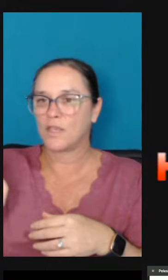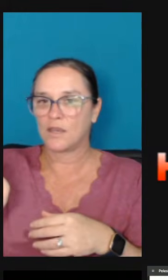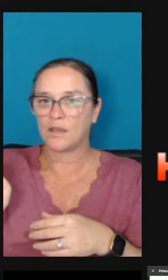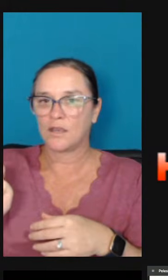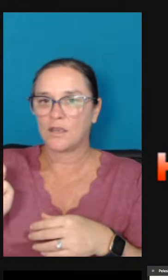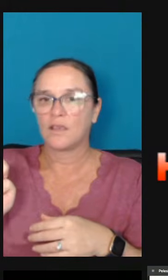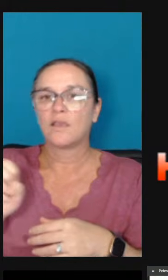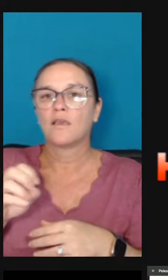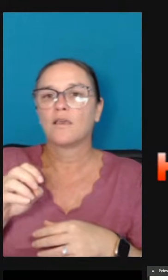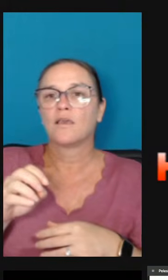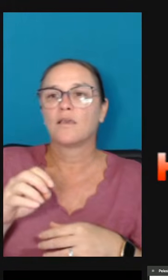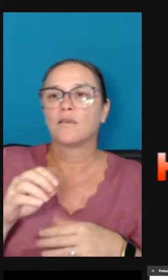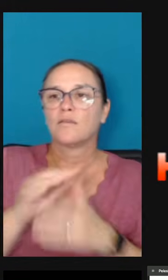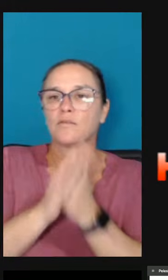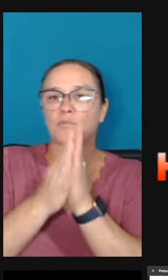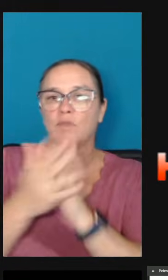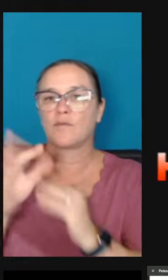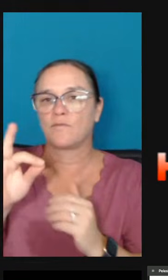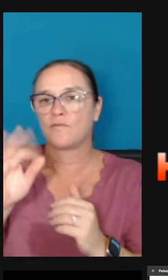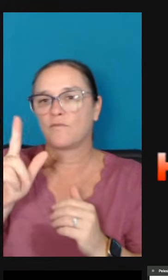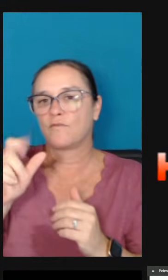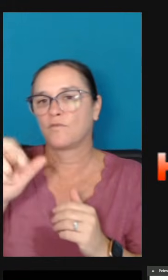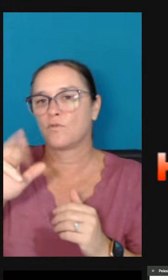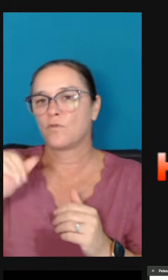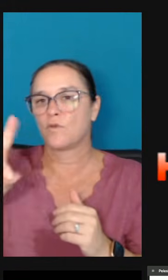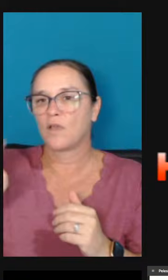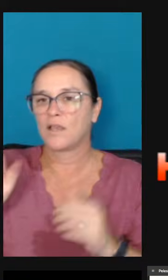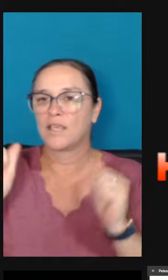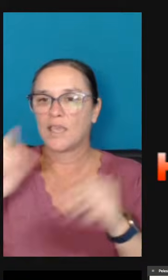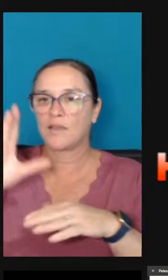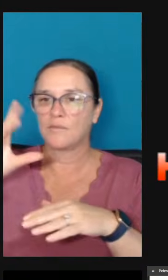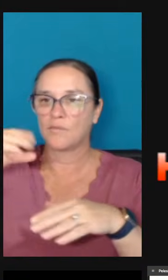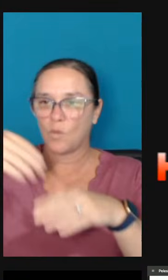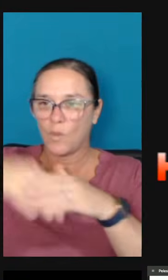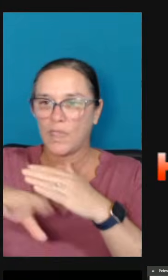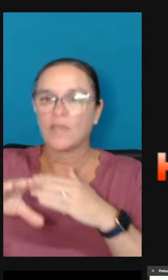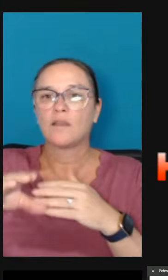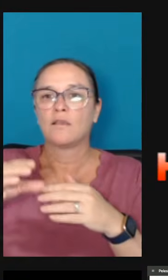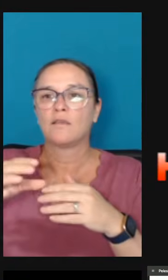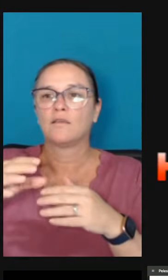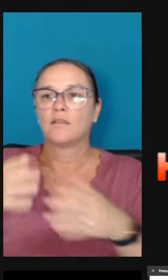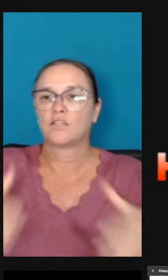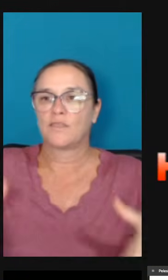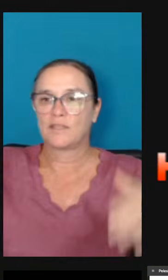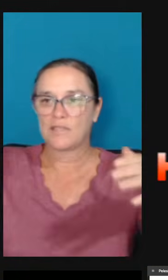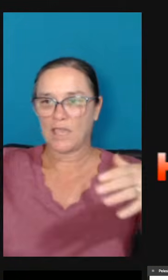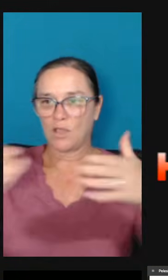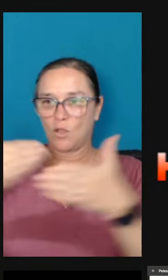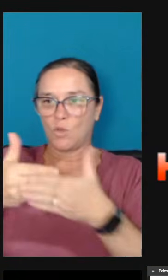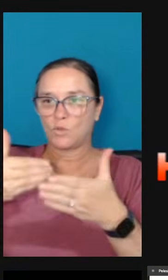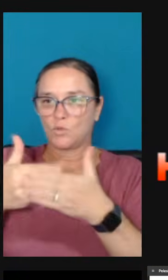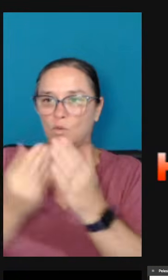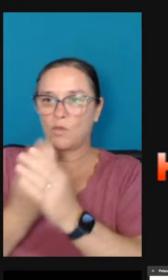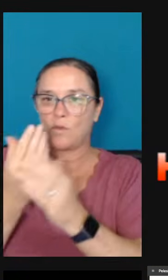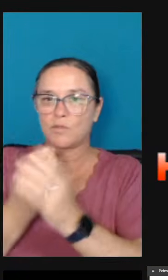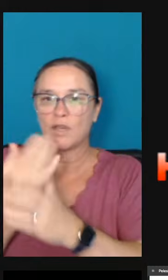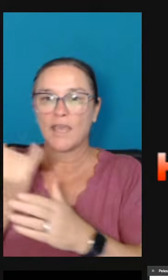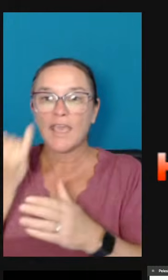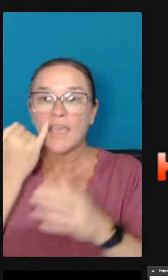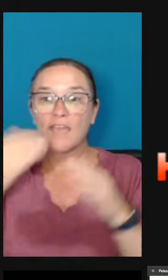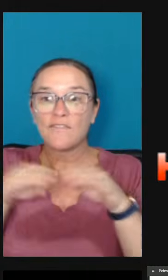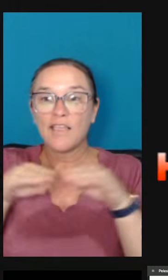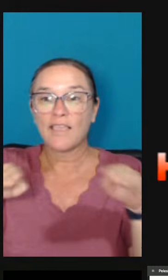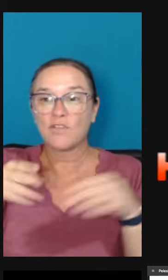may also get into rain catchment tanks close to the eruption. And they note here that even if the levels are